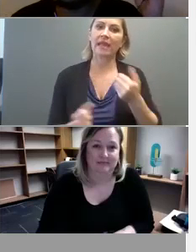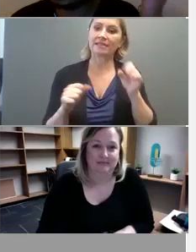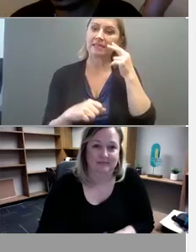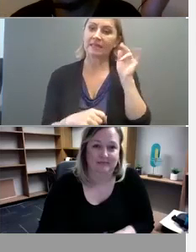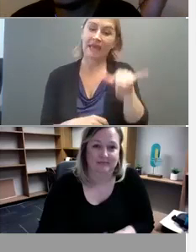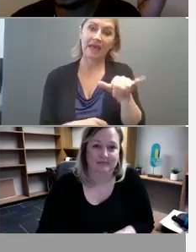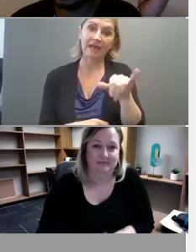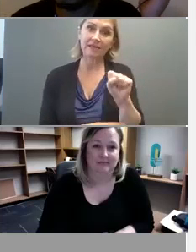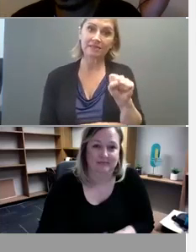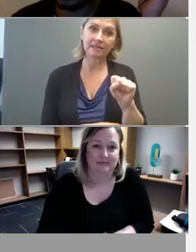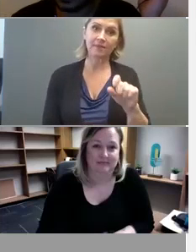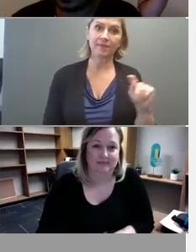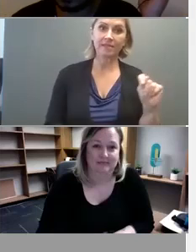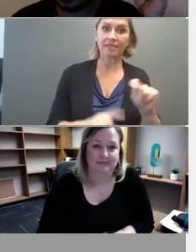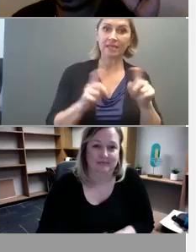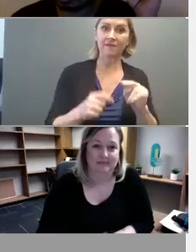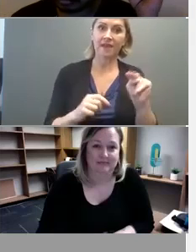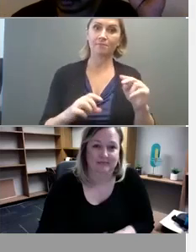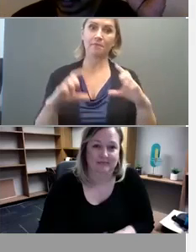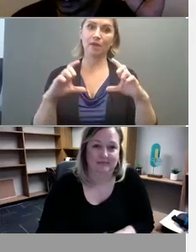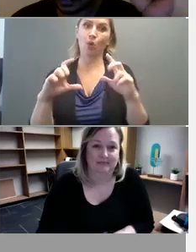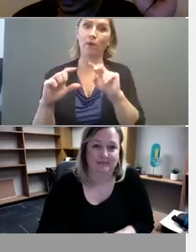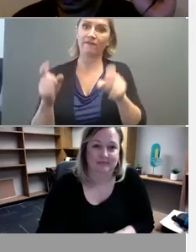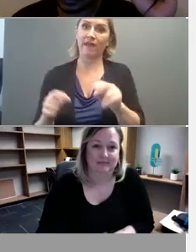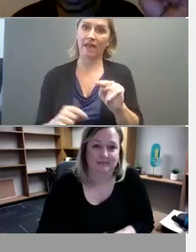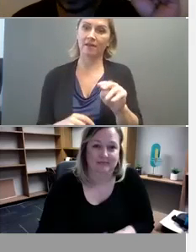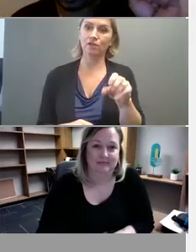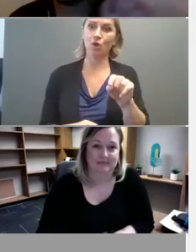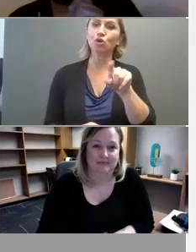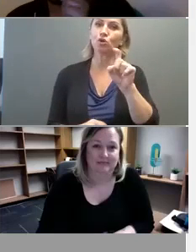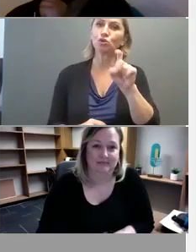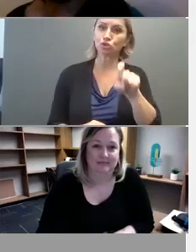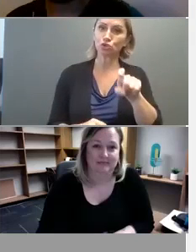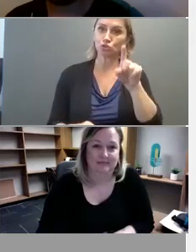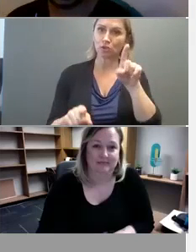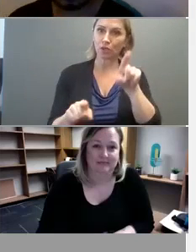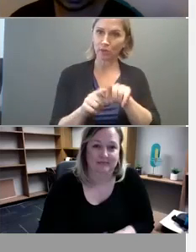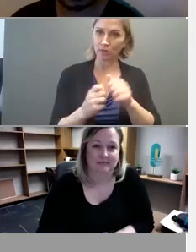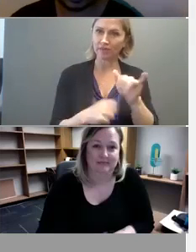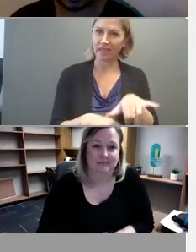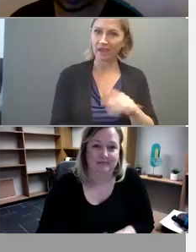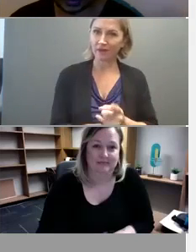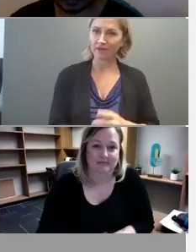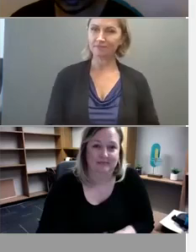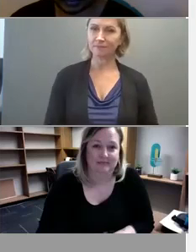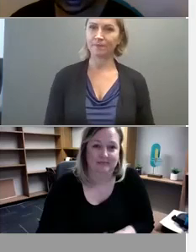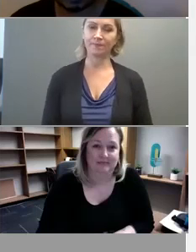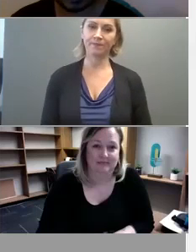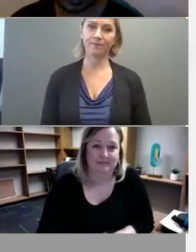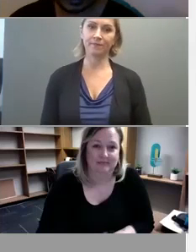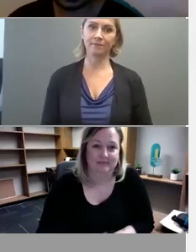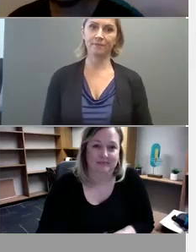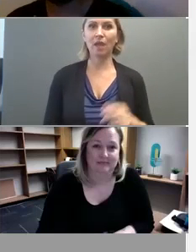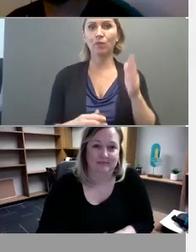is T of n is going to be big O of n. You guys should agree with this. If you don't, let me know. But I'm going to be quick about